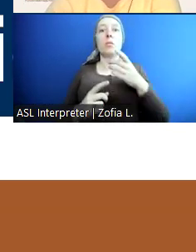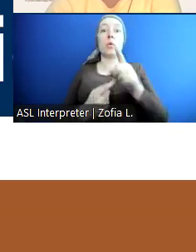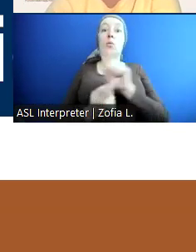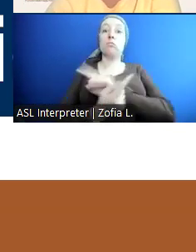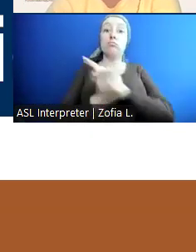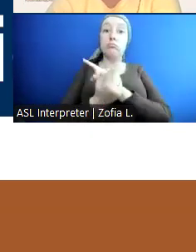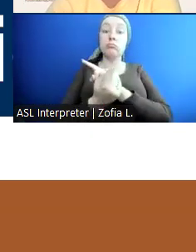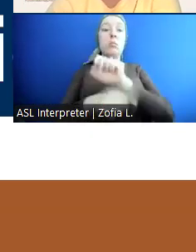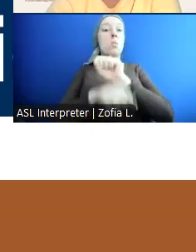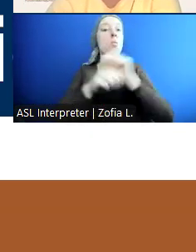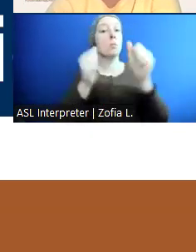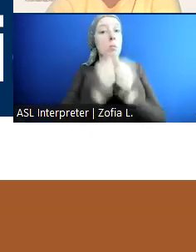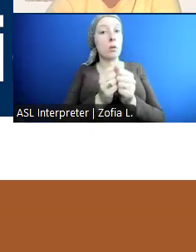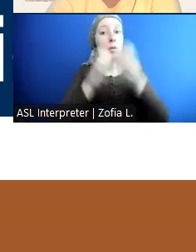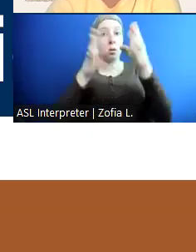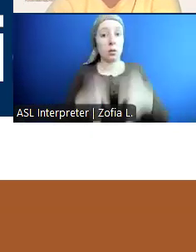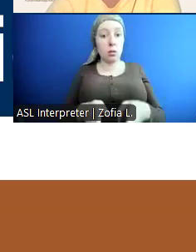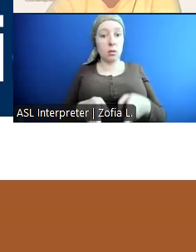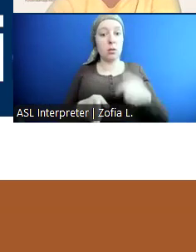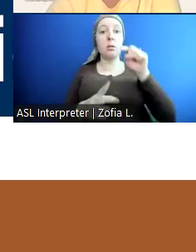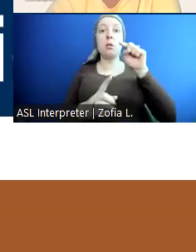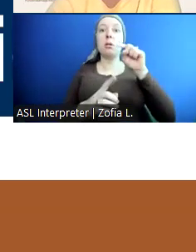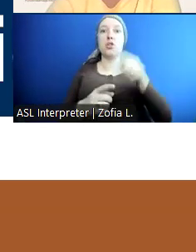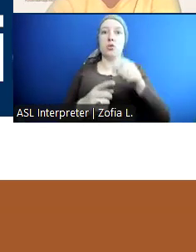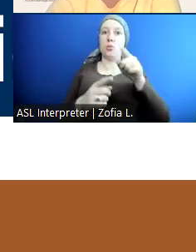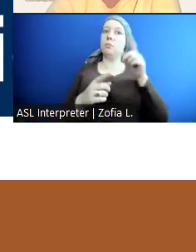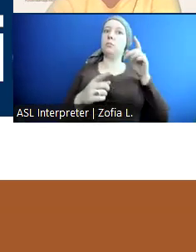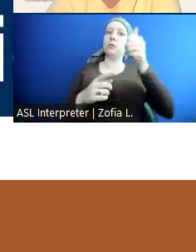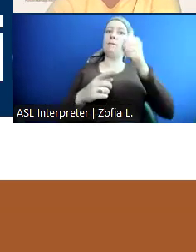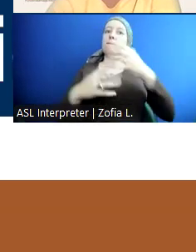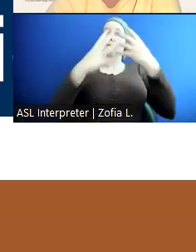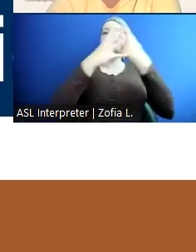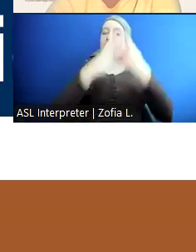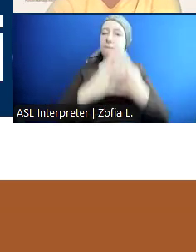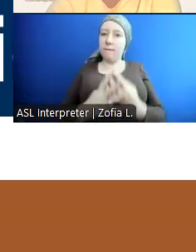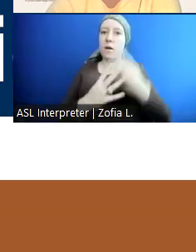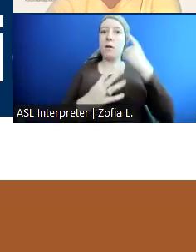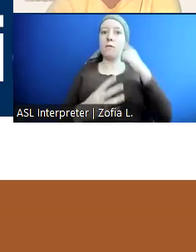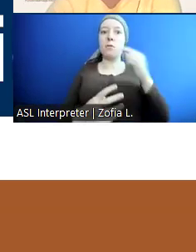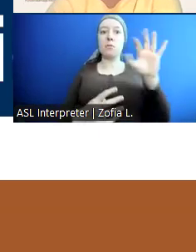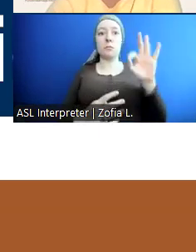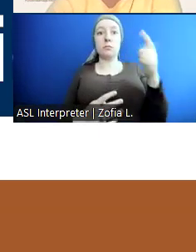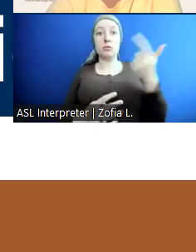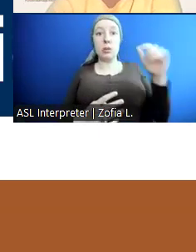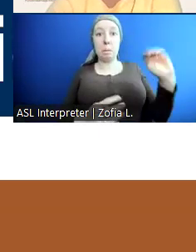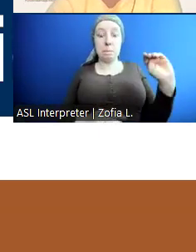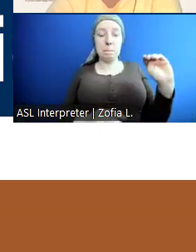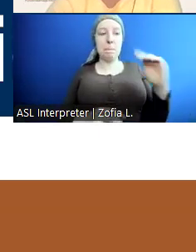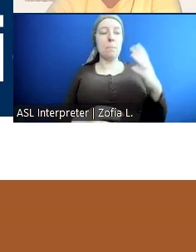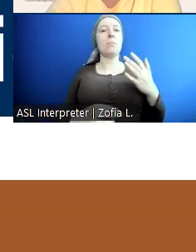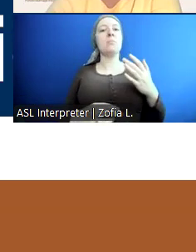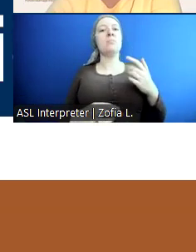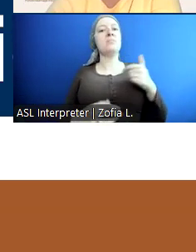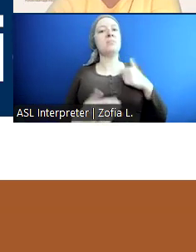encountering or working with someone where you're screening for female genital cutting, you should